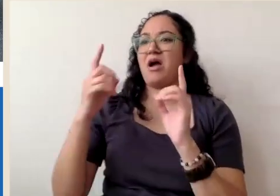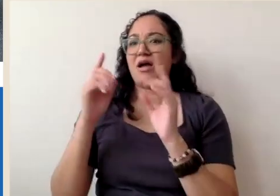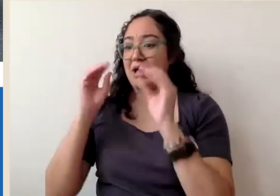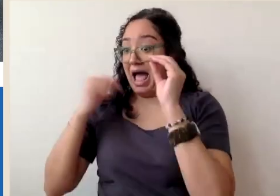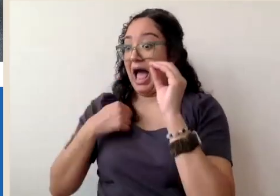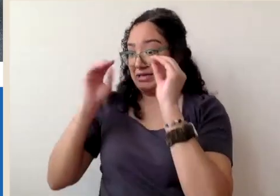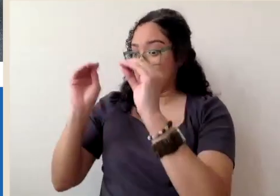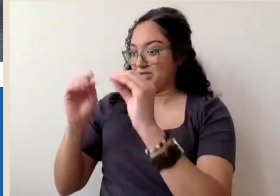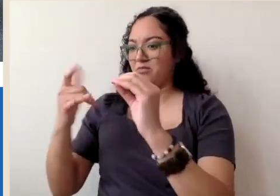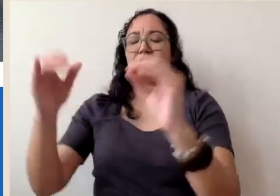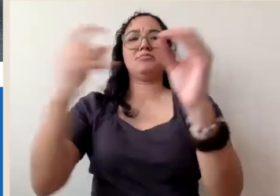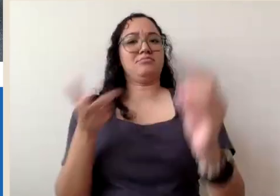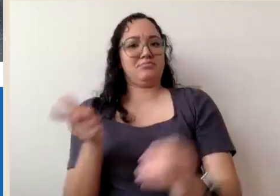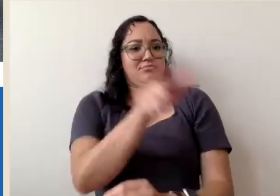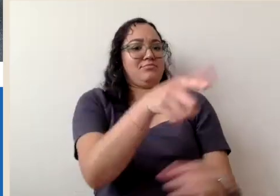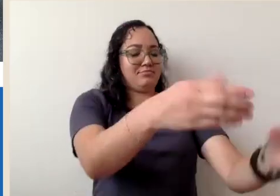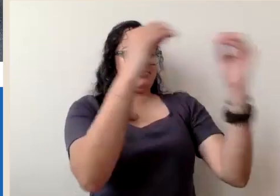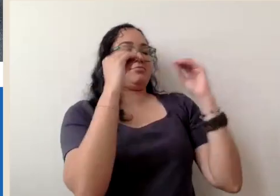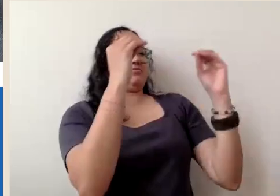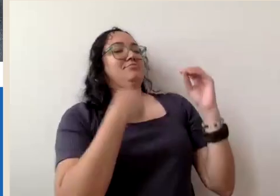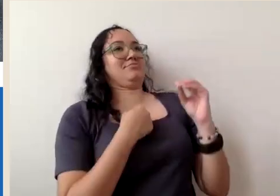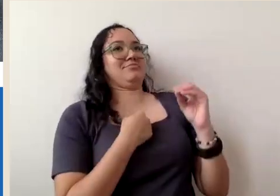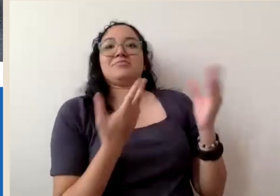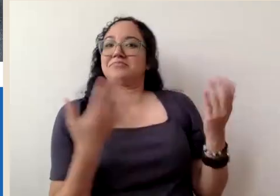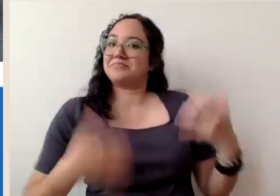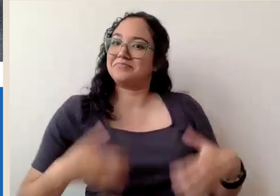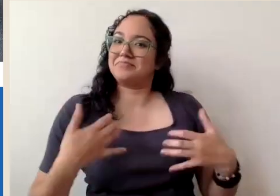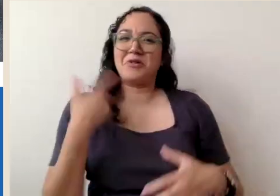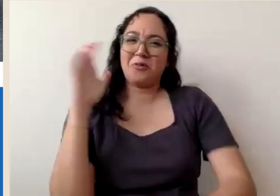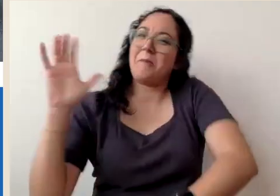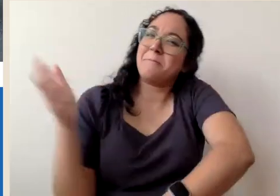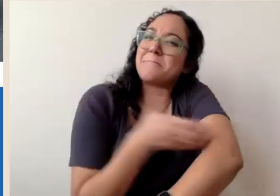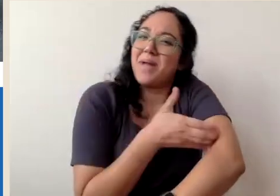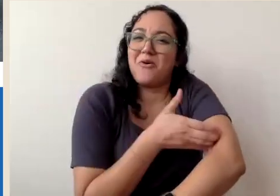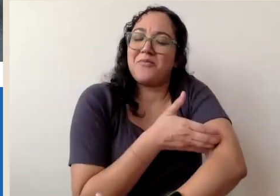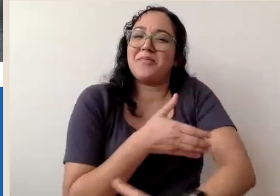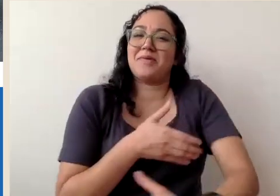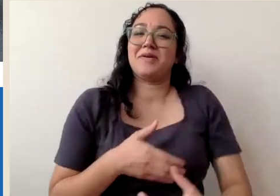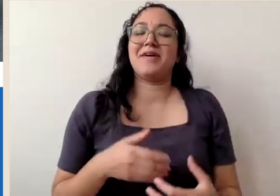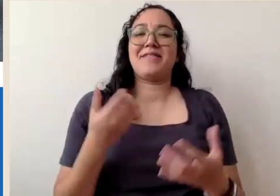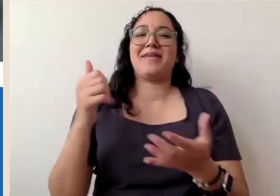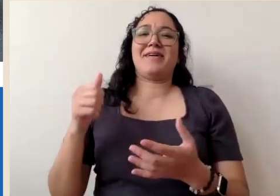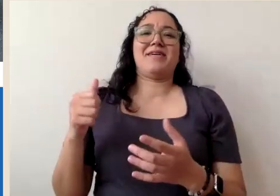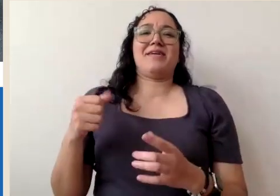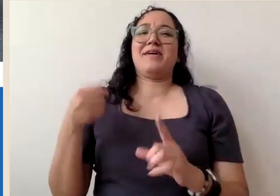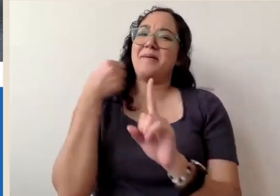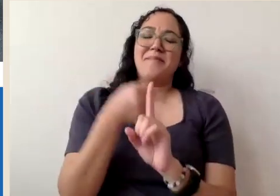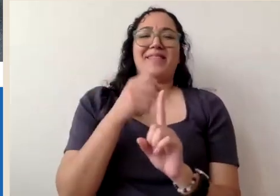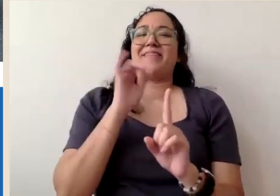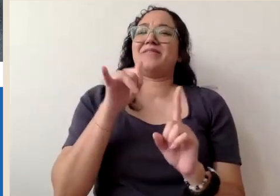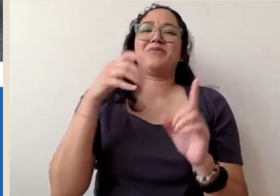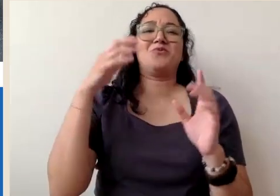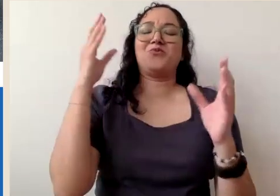now able to teach you provide this level of empowerment that's what really impacted that school and that community. And also